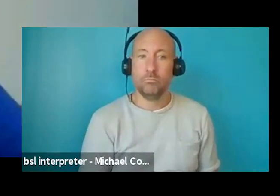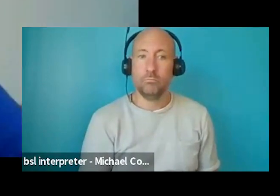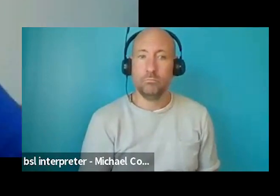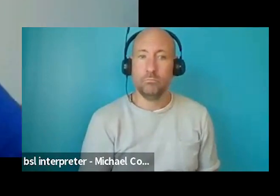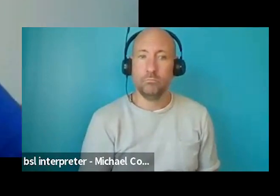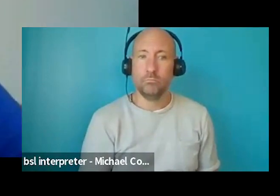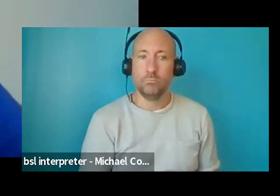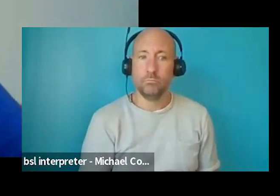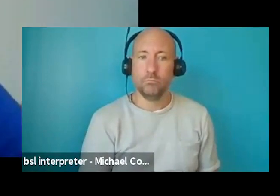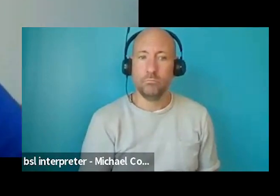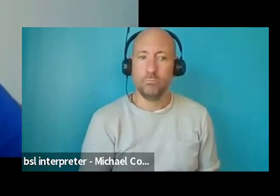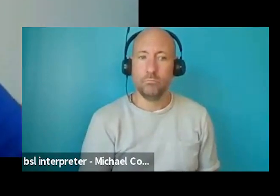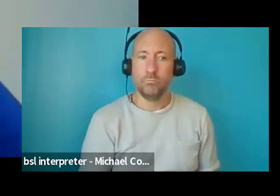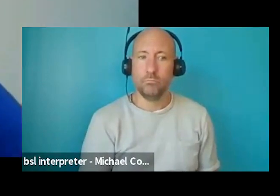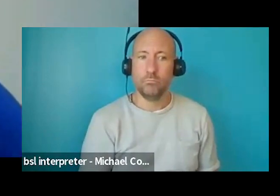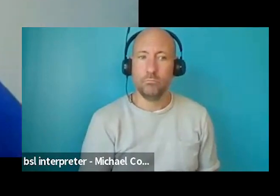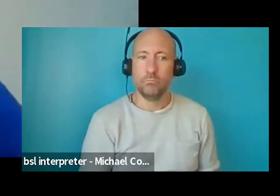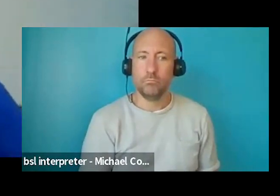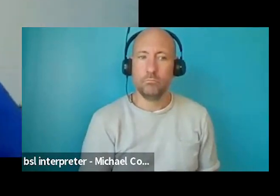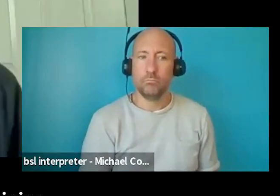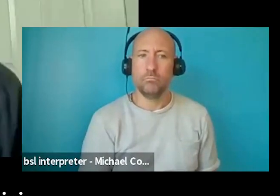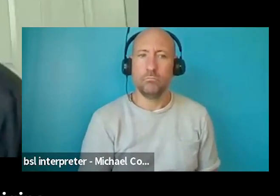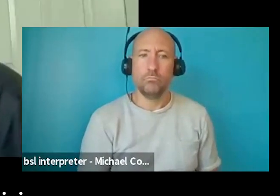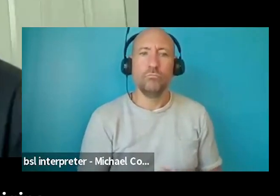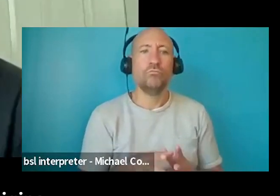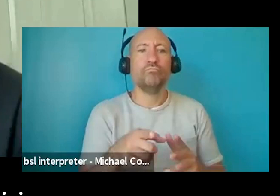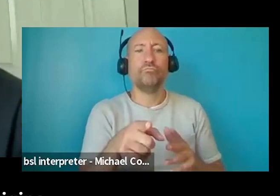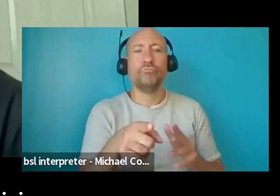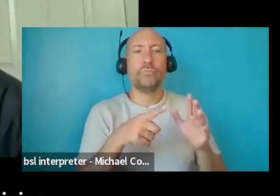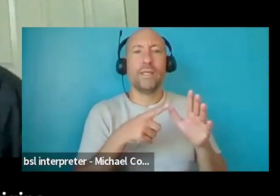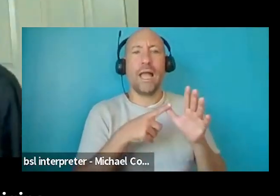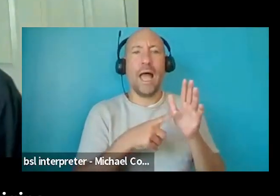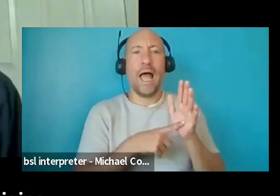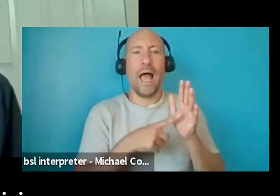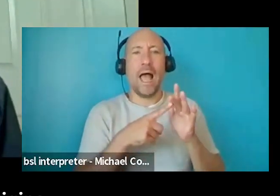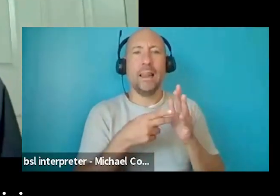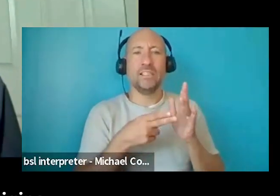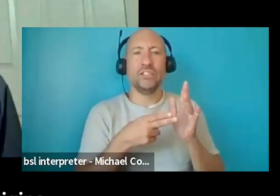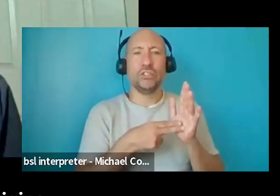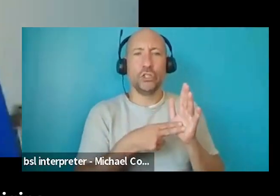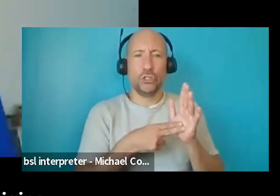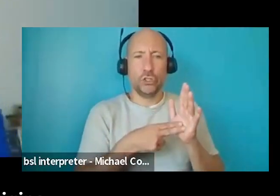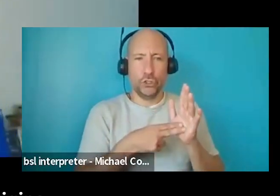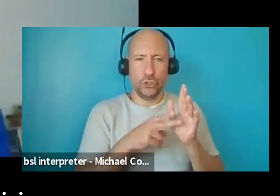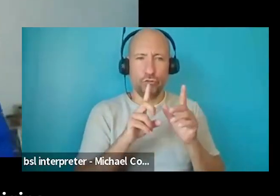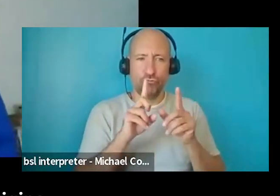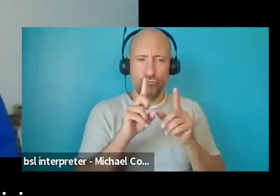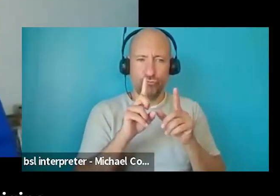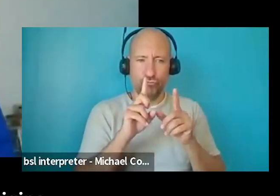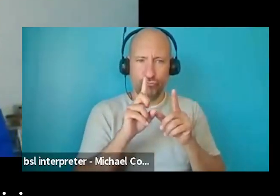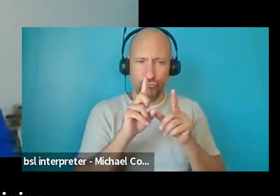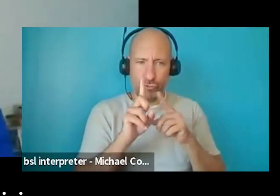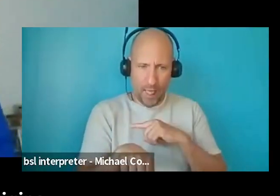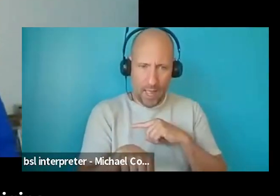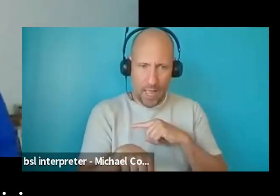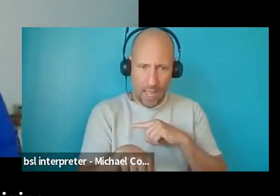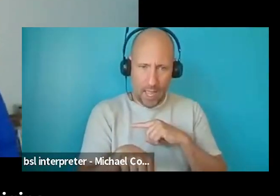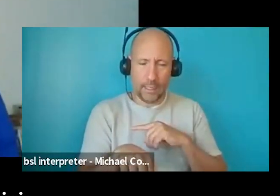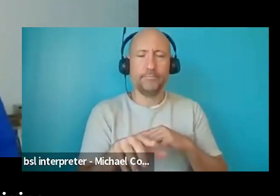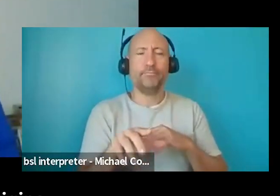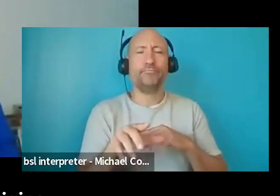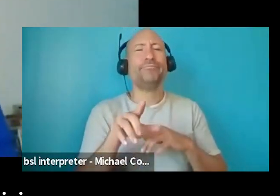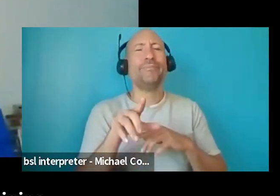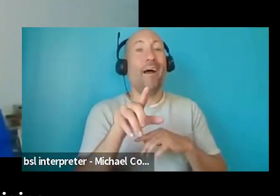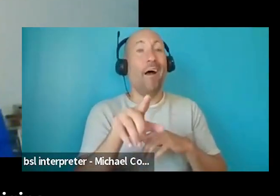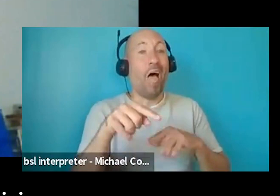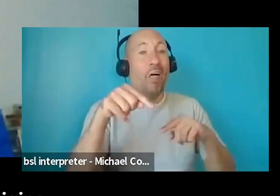Sho, I'm happy to take that. Great, thank you. So actually, this goes back to kind of the origins of this